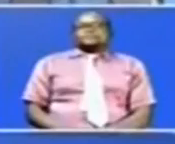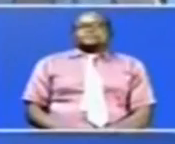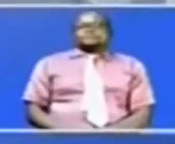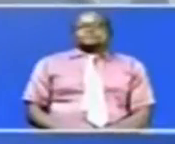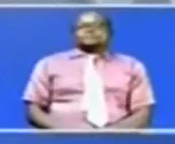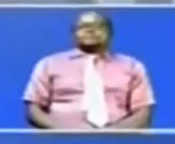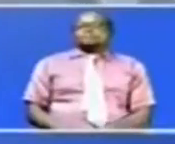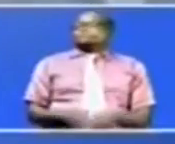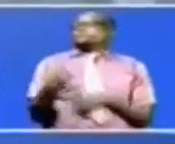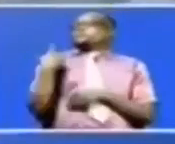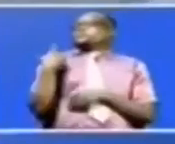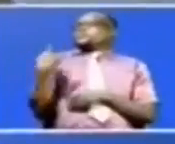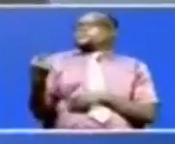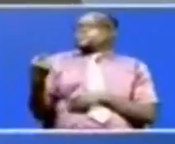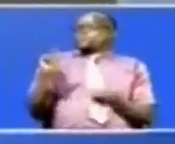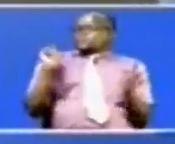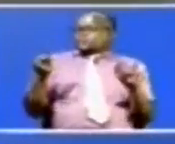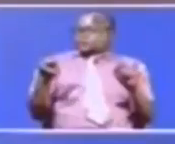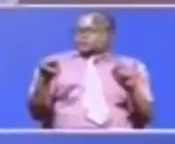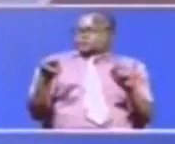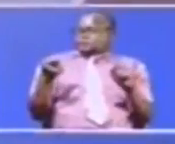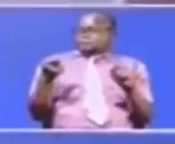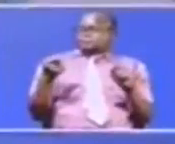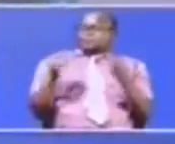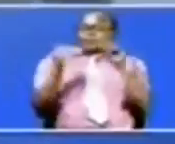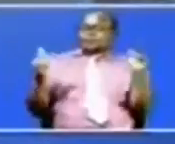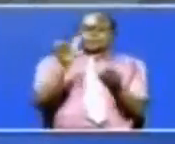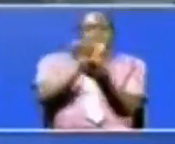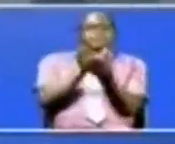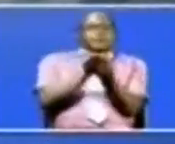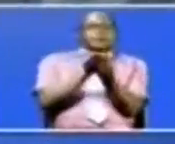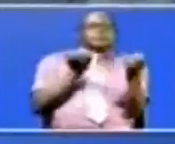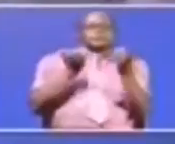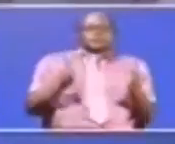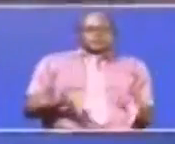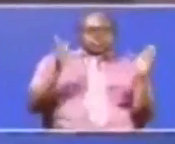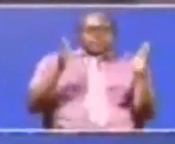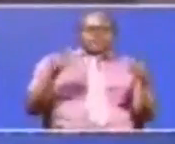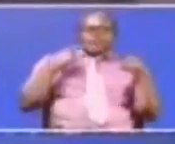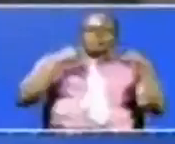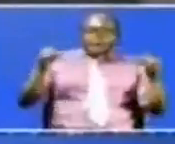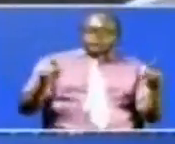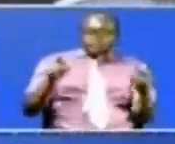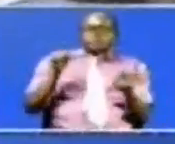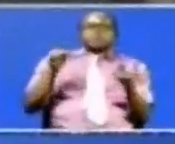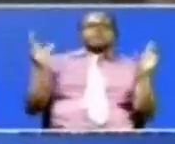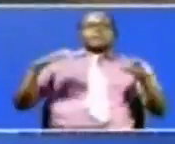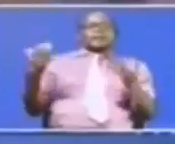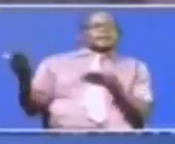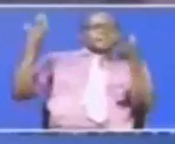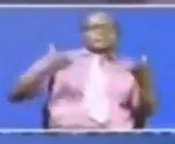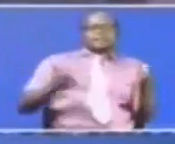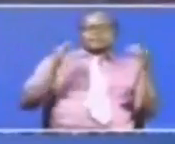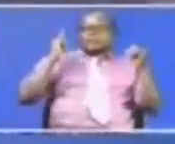In the latest yet critical phase that could tilt Equity Bank's business model is the announcement of the company unveiling a